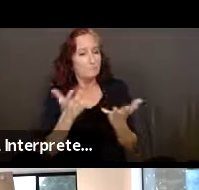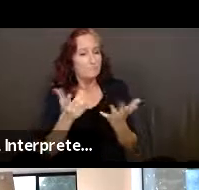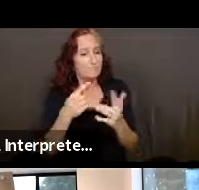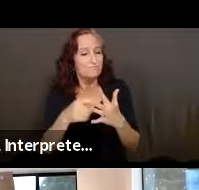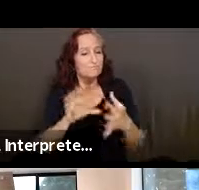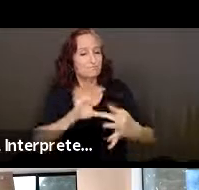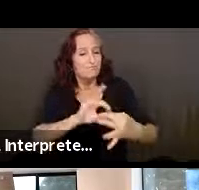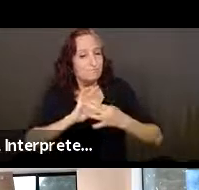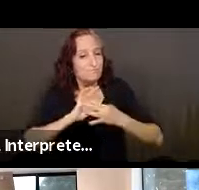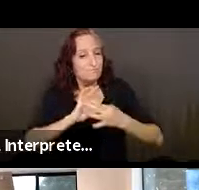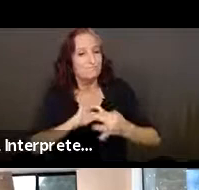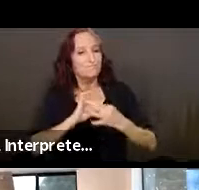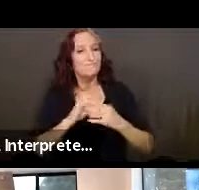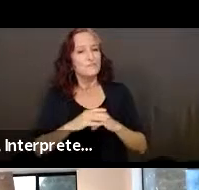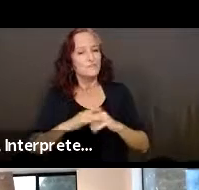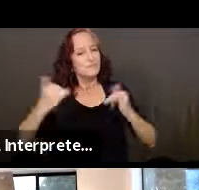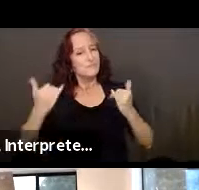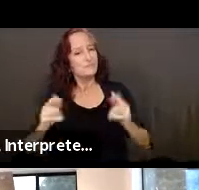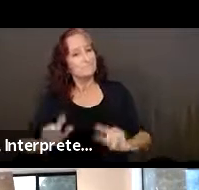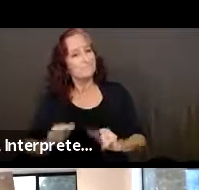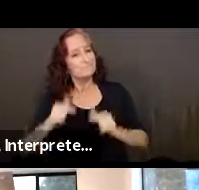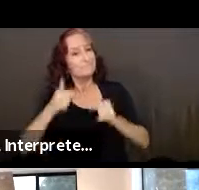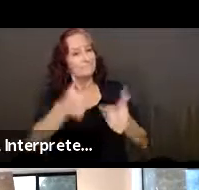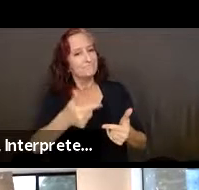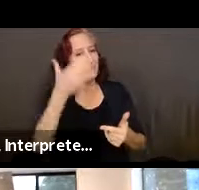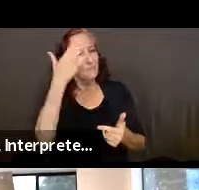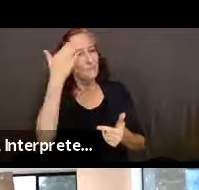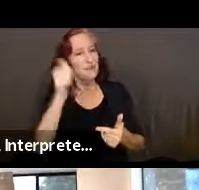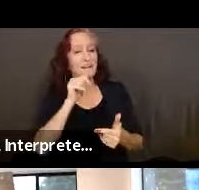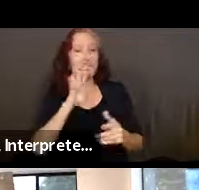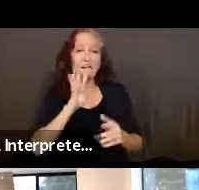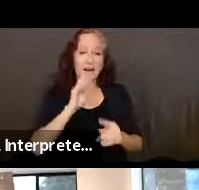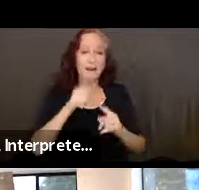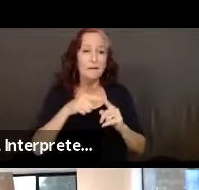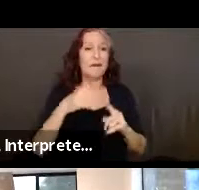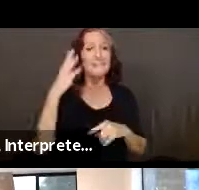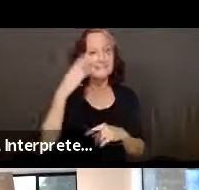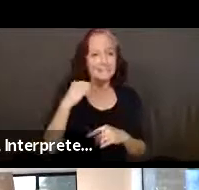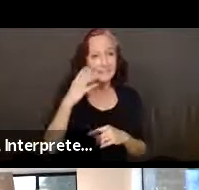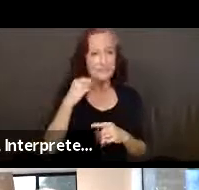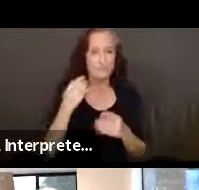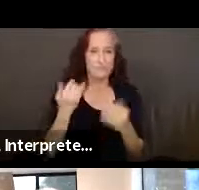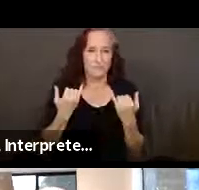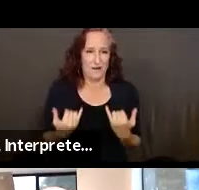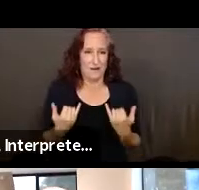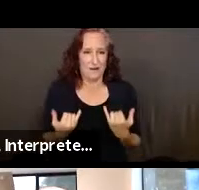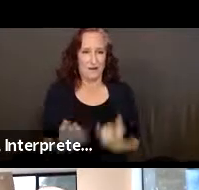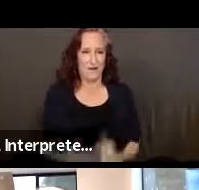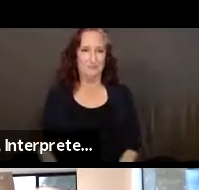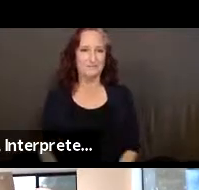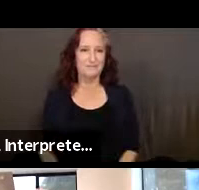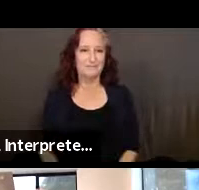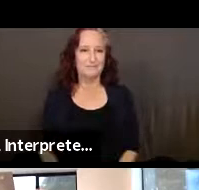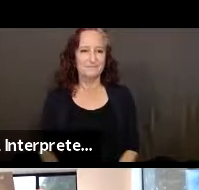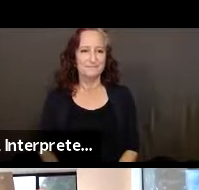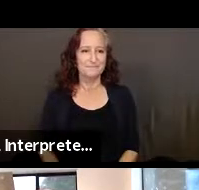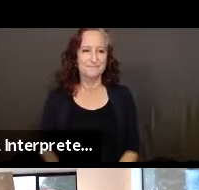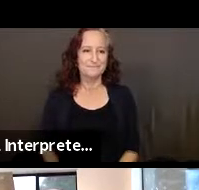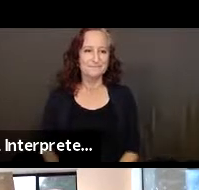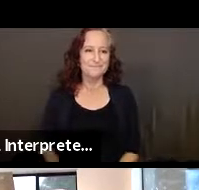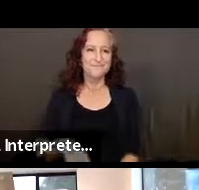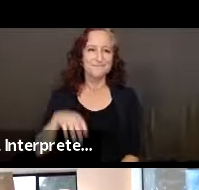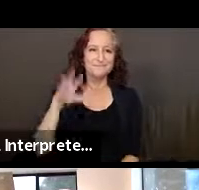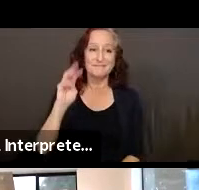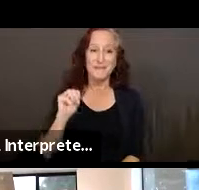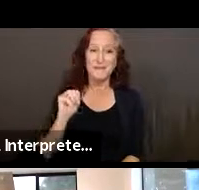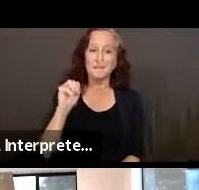about. So why don't I turn the floor over to you to say a few things about this experience in this moment? Awesome. Thank you. Thank